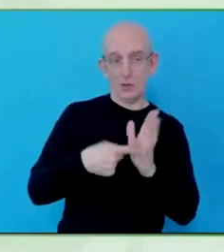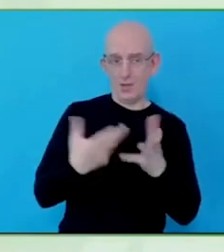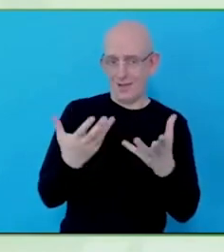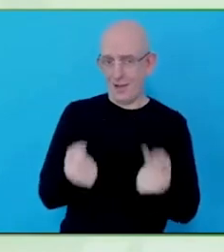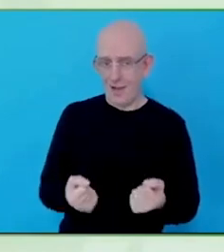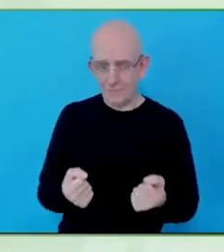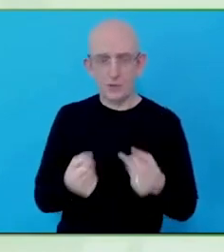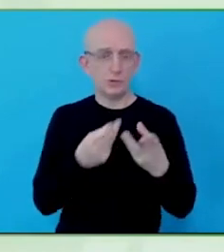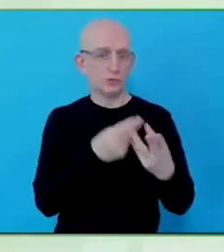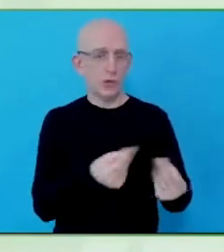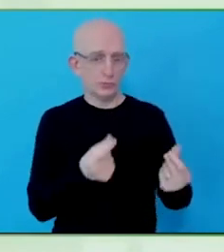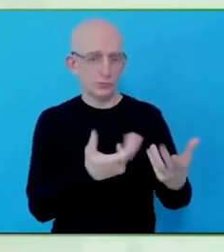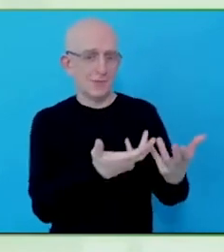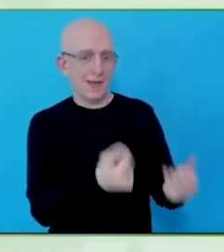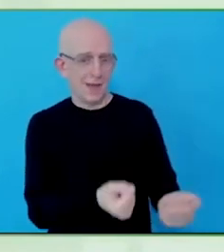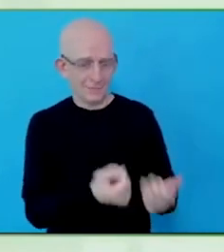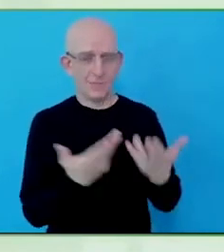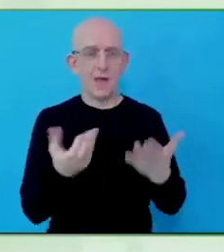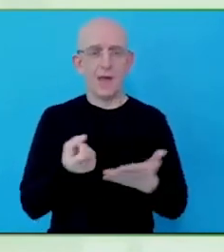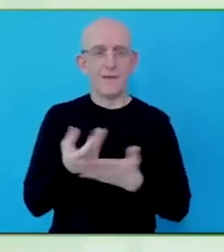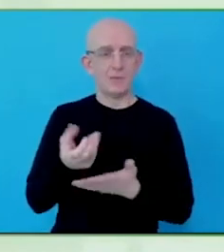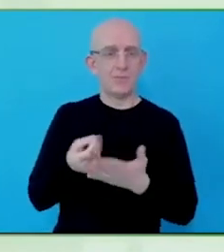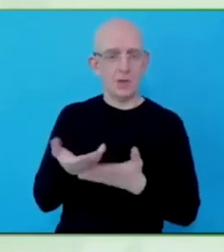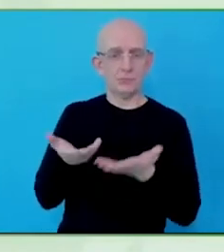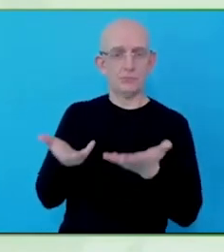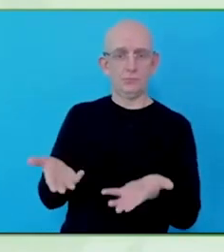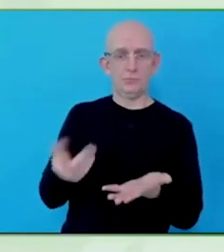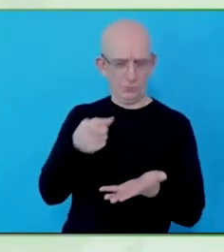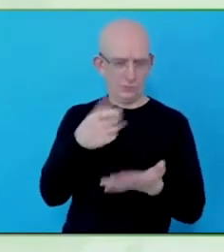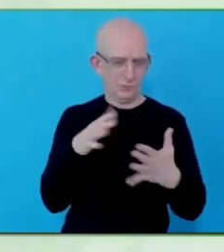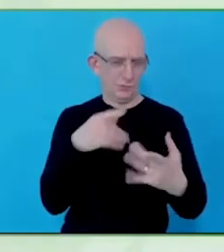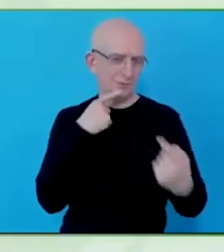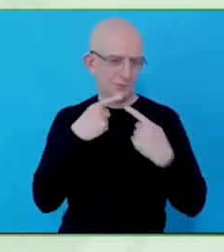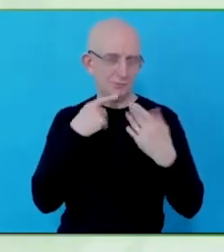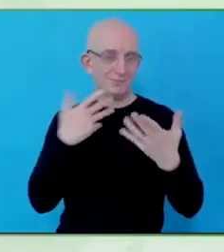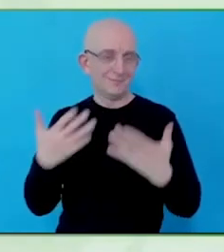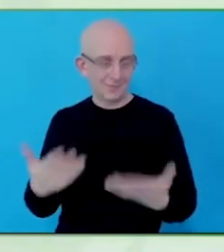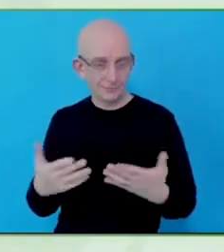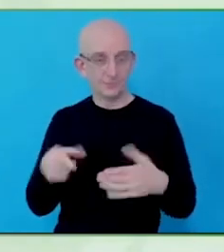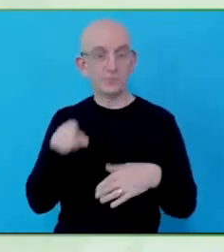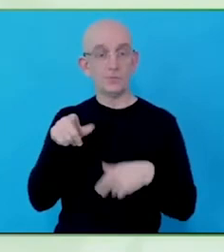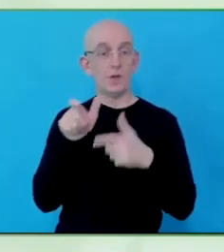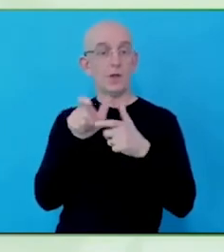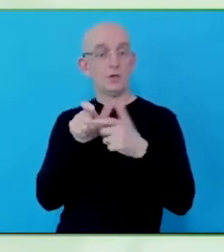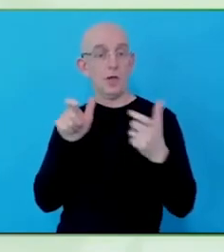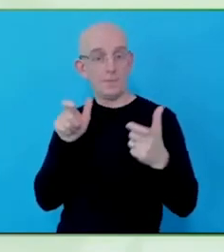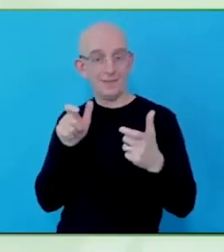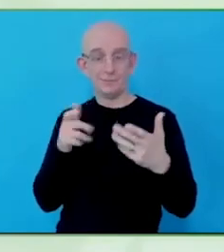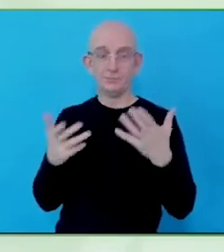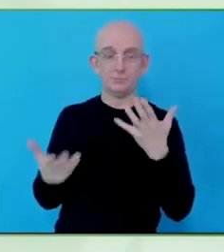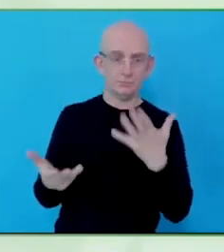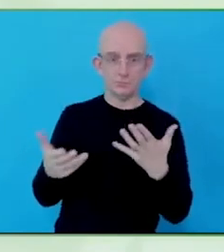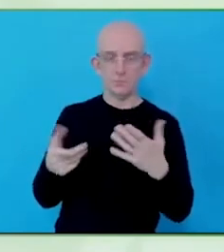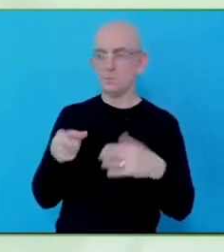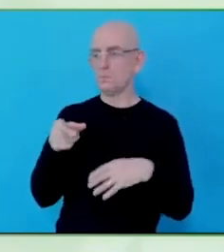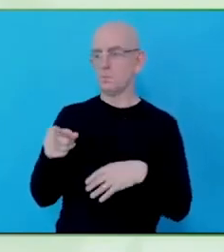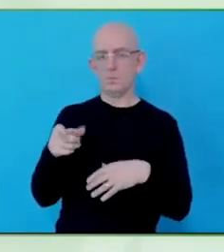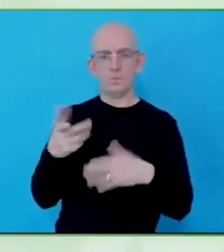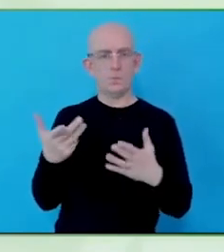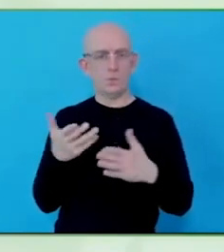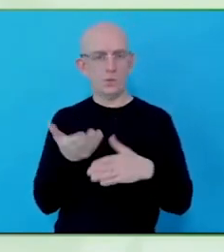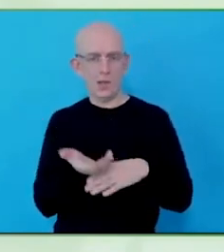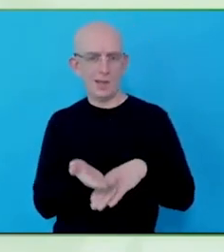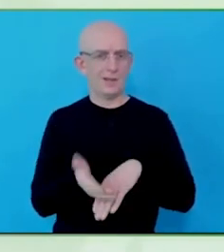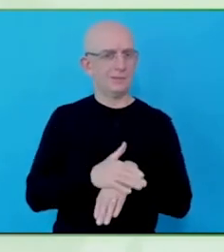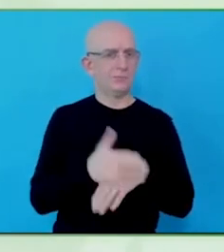on the end consumer side. Almost, I mean, at least in our countries, almost everyone has a very powerful device in their pockets. Mm-hmm. And like